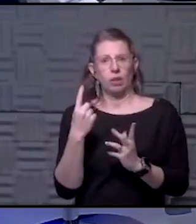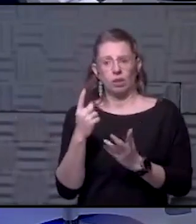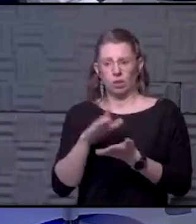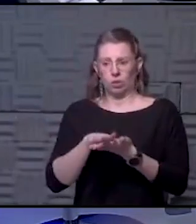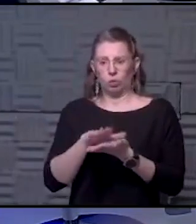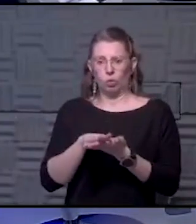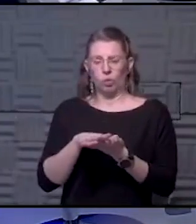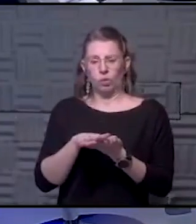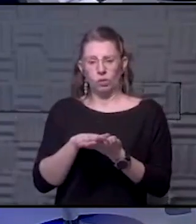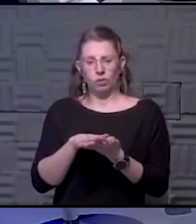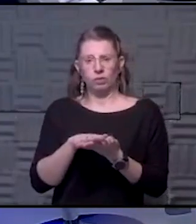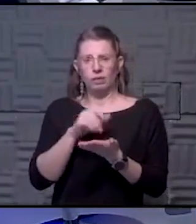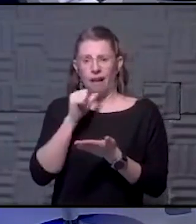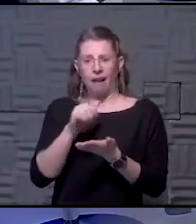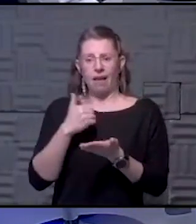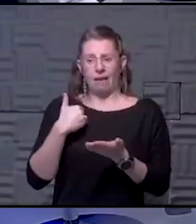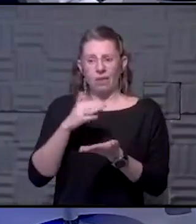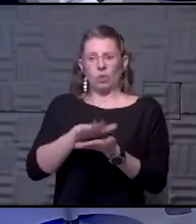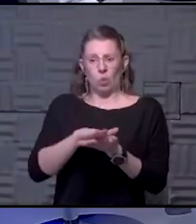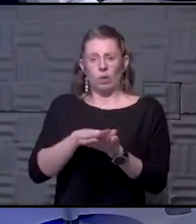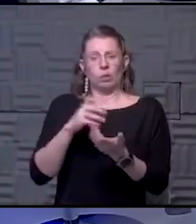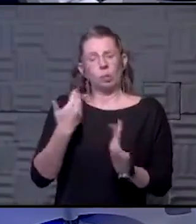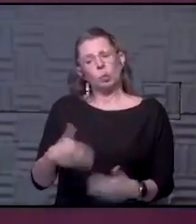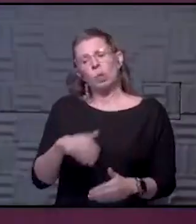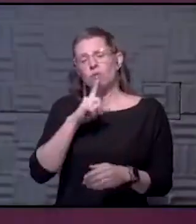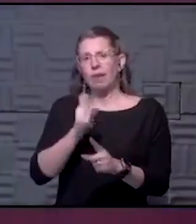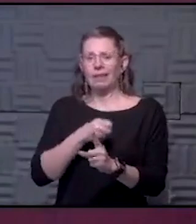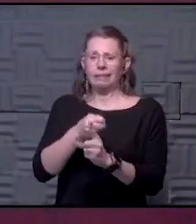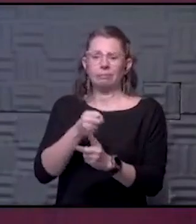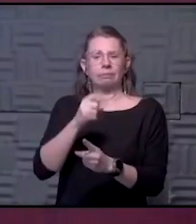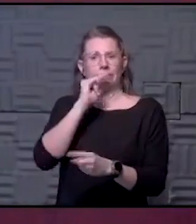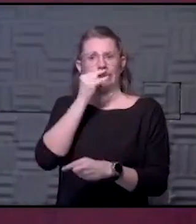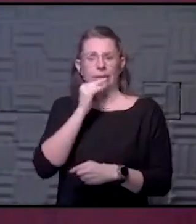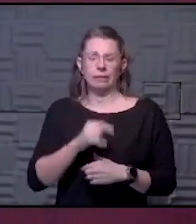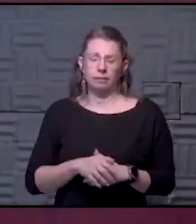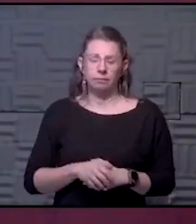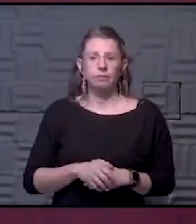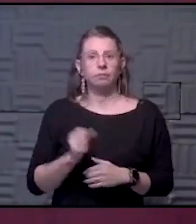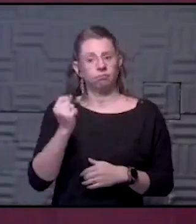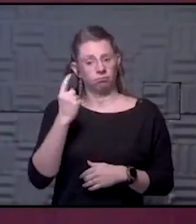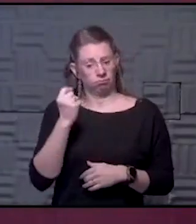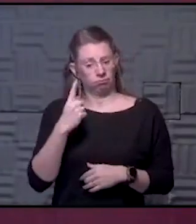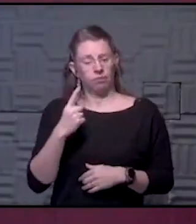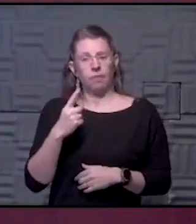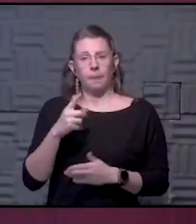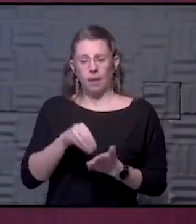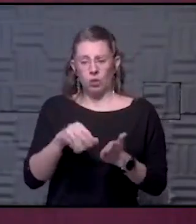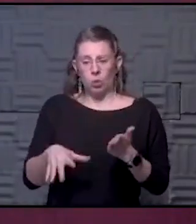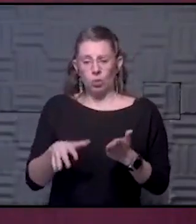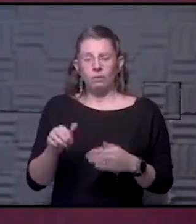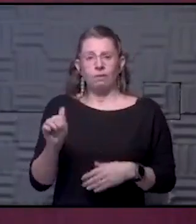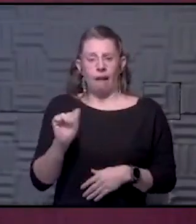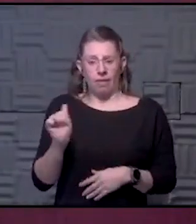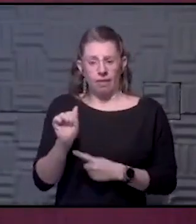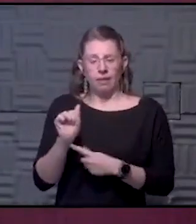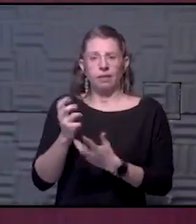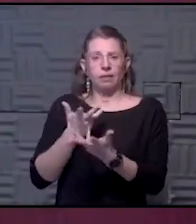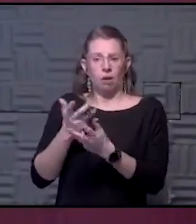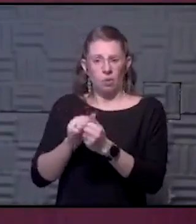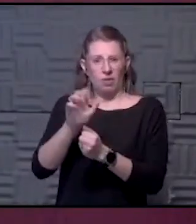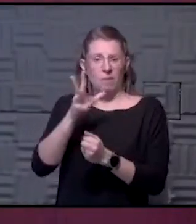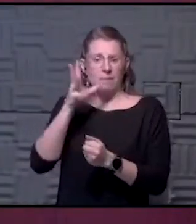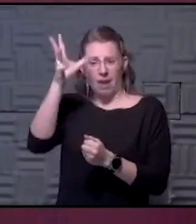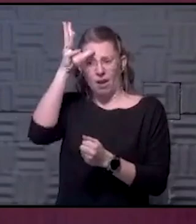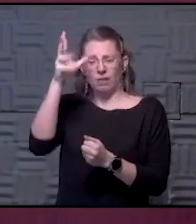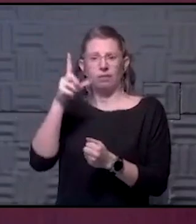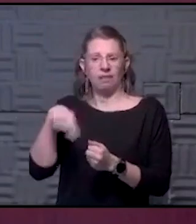having a pretty profound effect on kids. Yes, that's very clear in the patients that I see that are student athletes and talking with their parents.